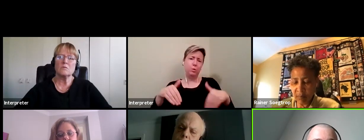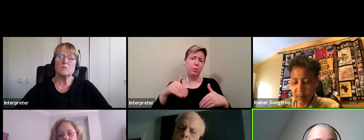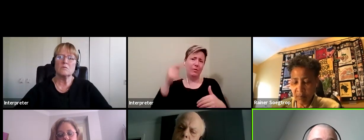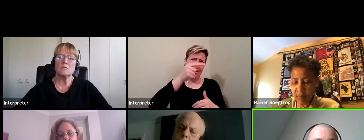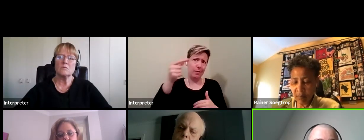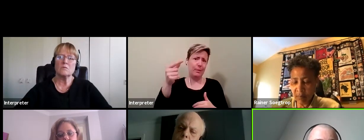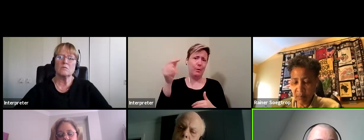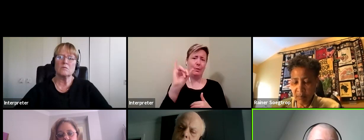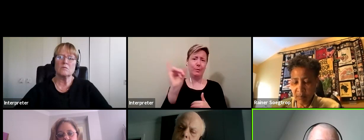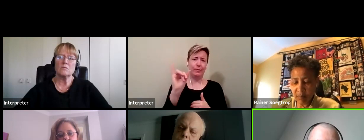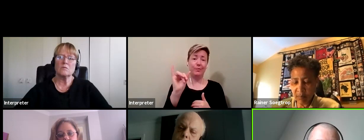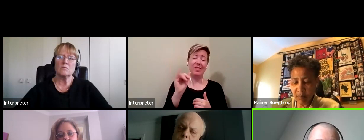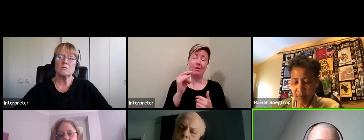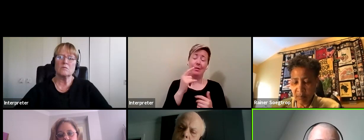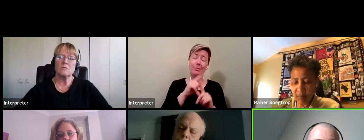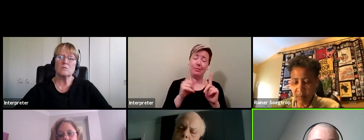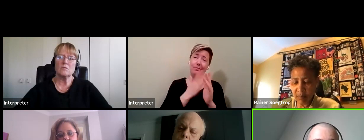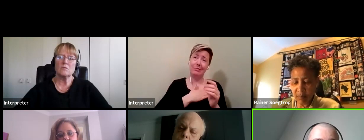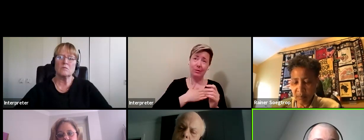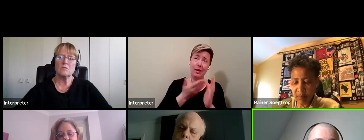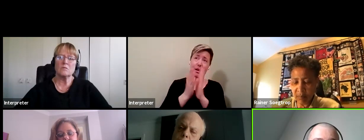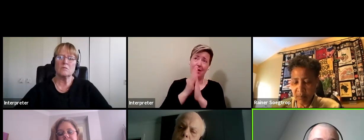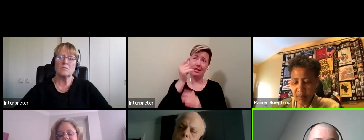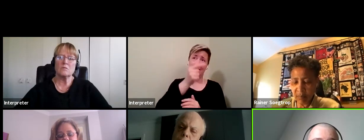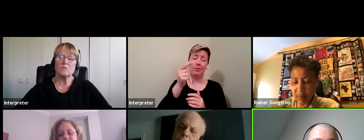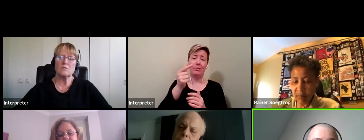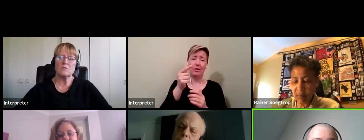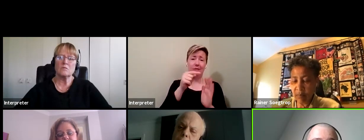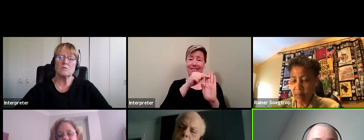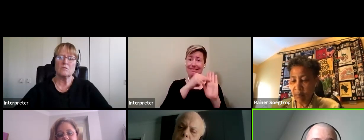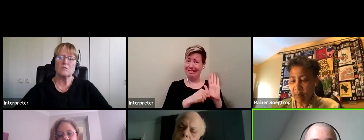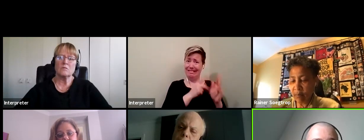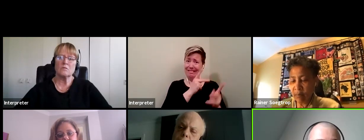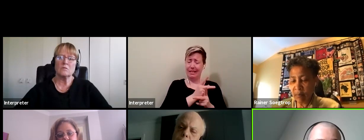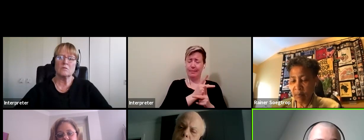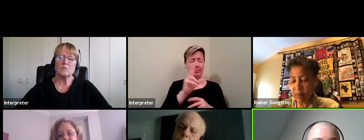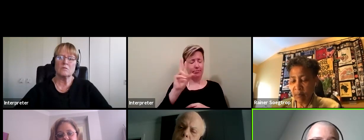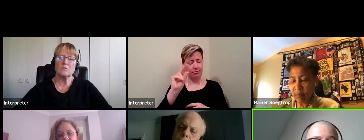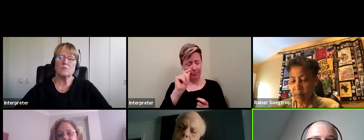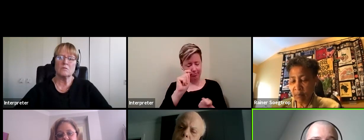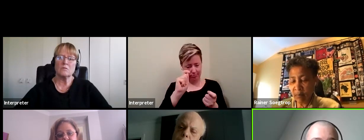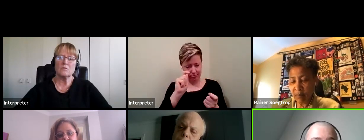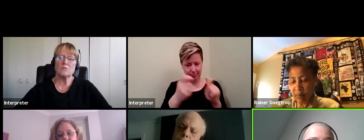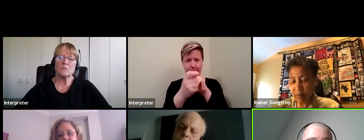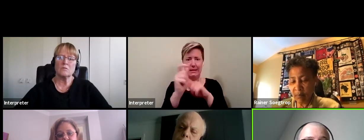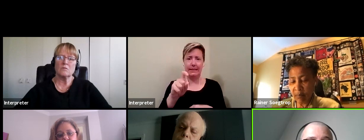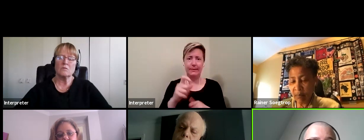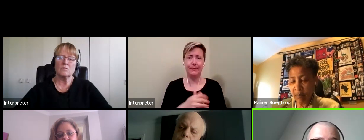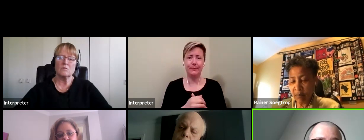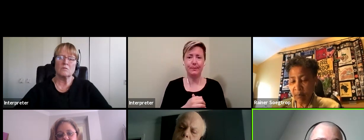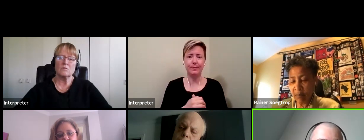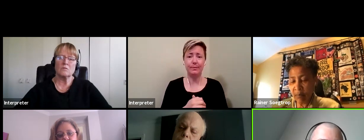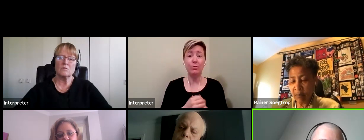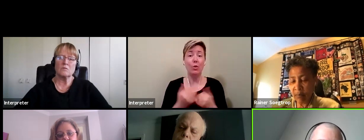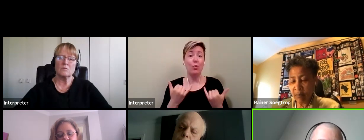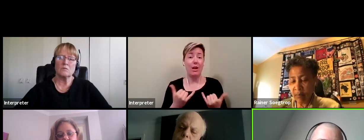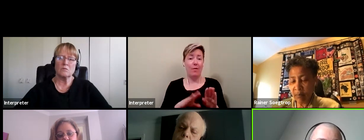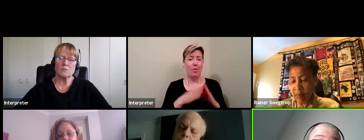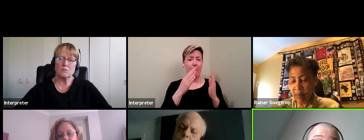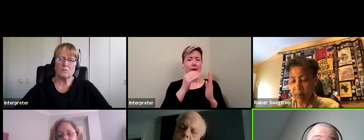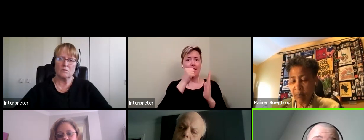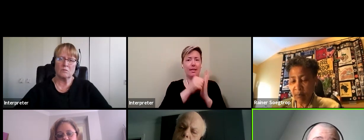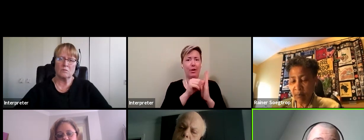But we ask our government to reconsider. There is currently an open letter circulating urging for protections,